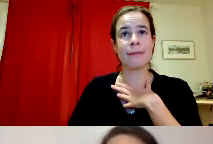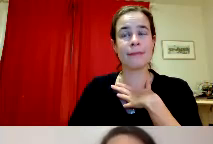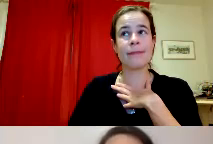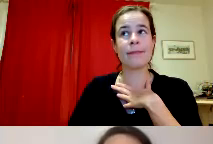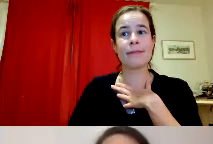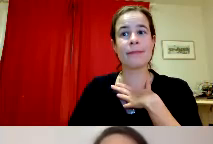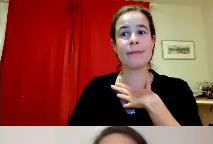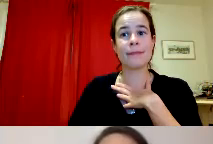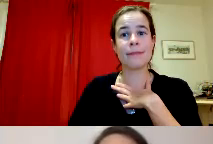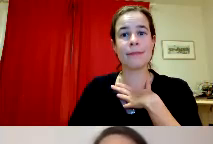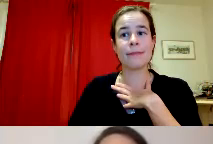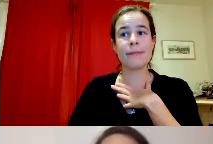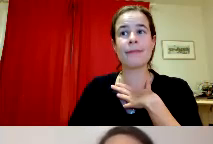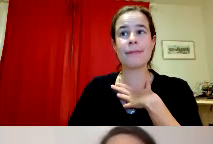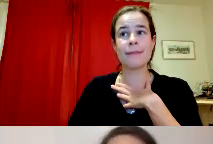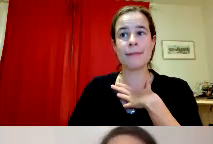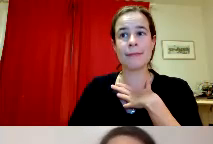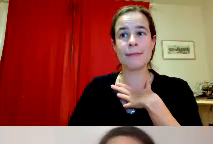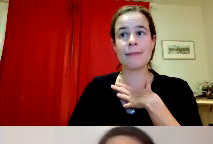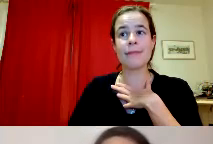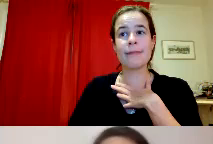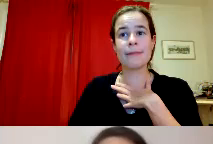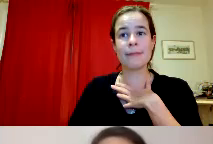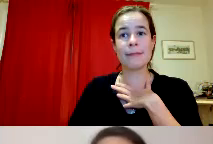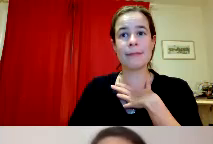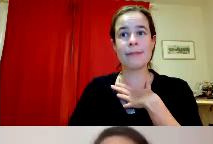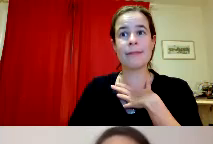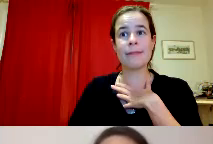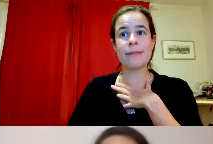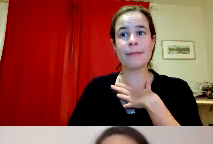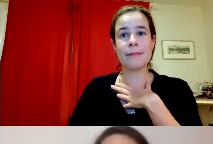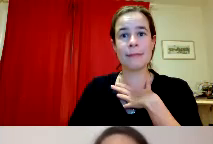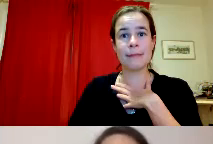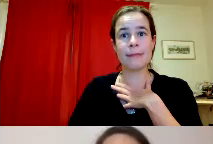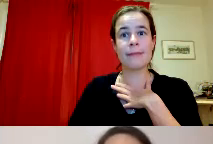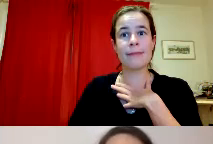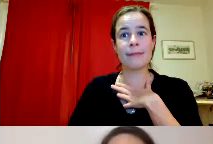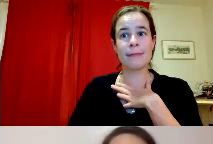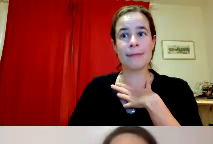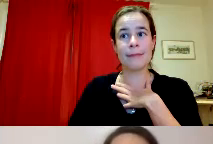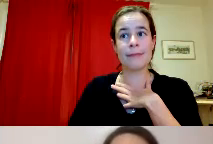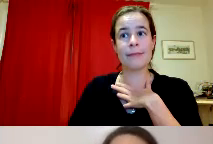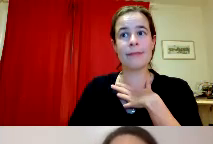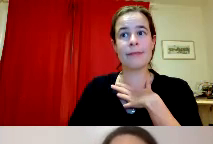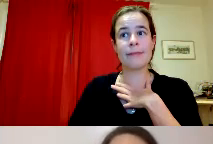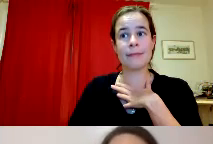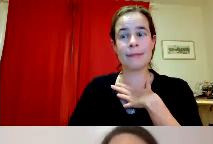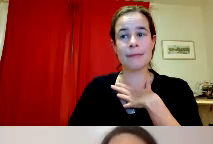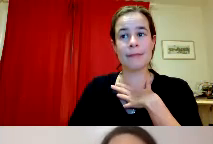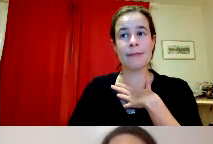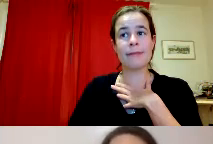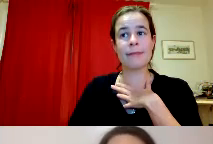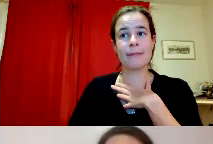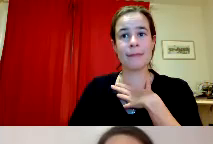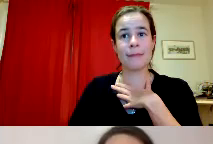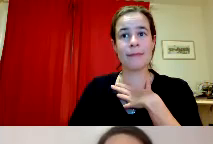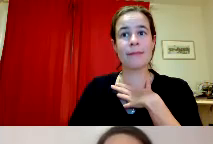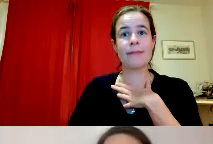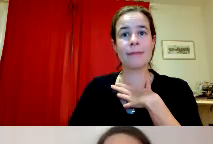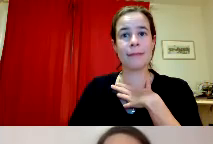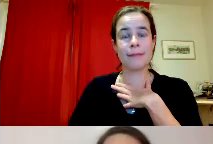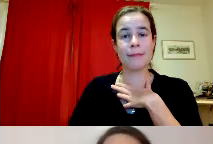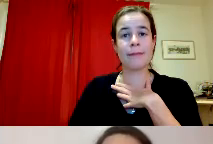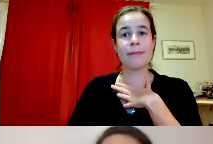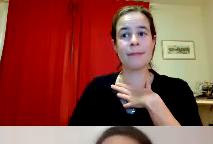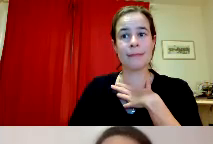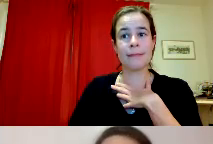growth. So a lot of times this was paired with common misconceptions. So we had 2 participants who specifically were concerned